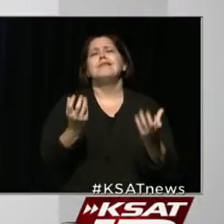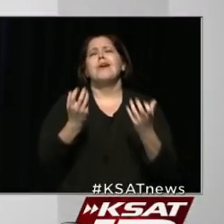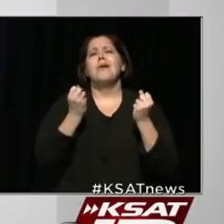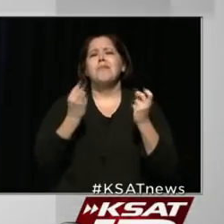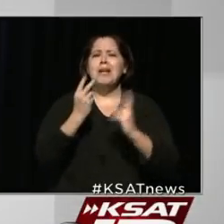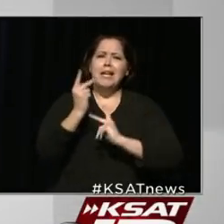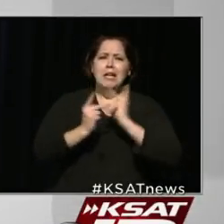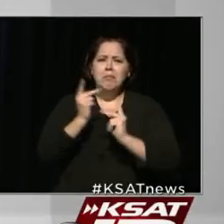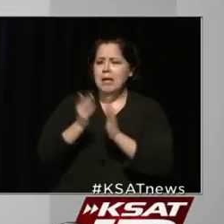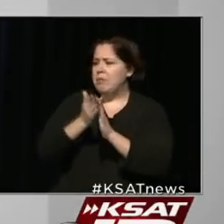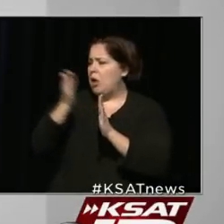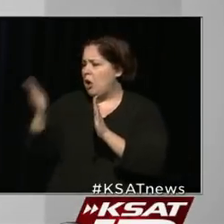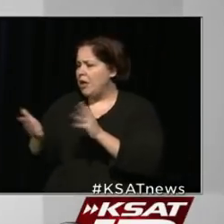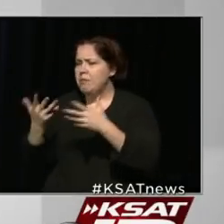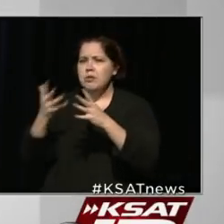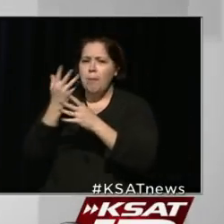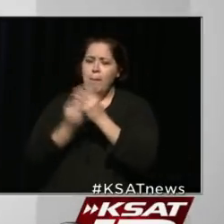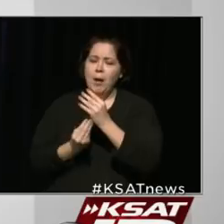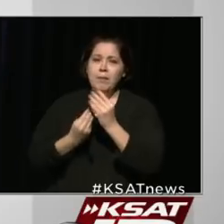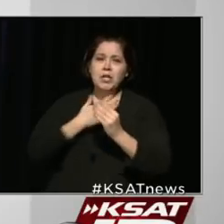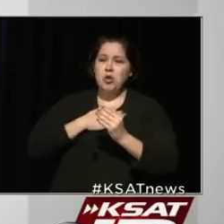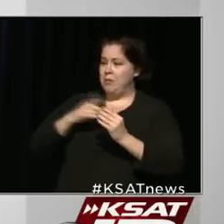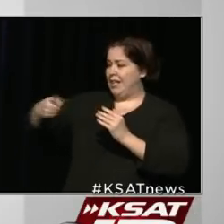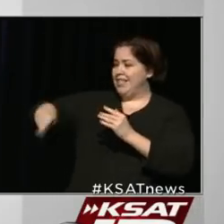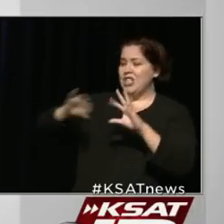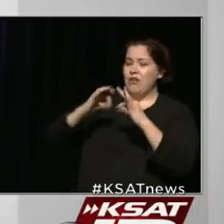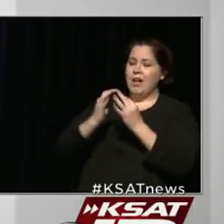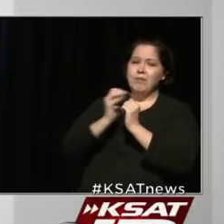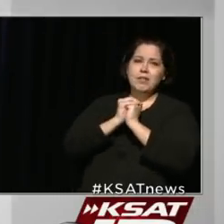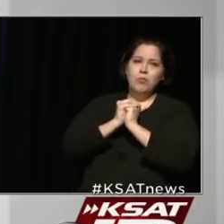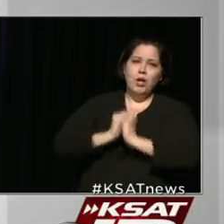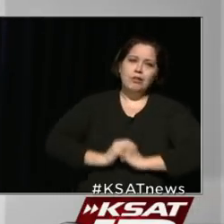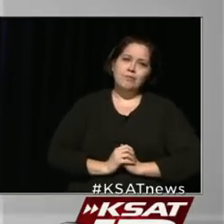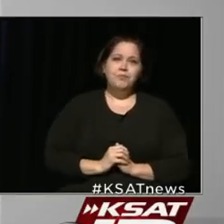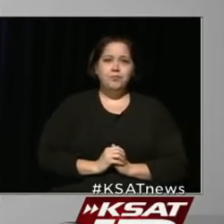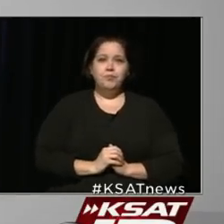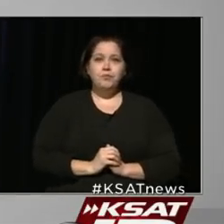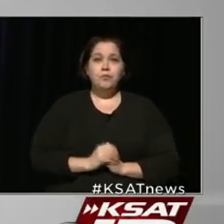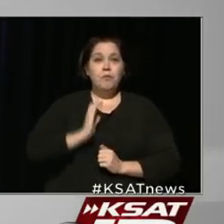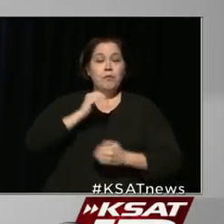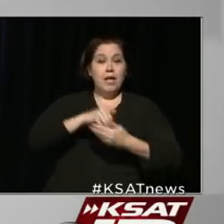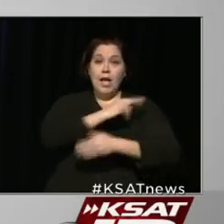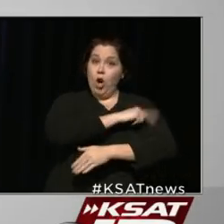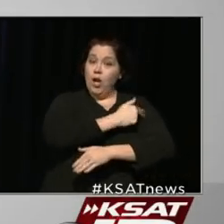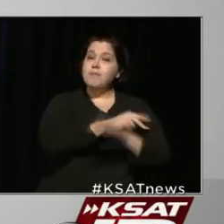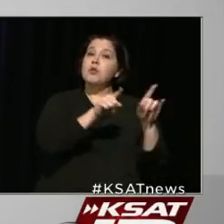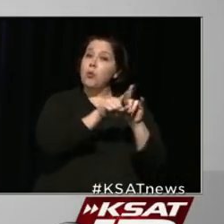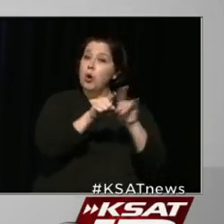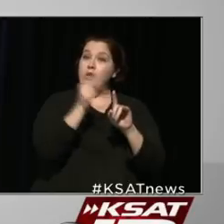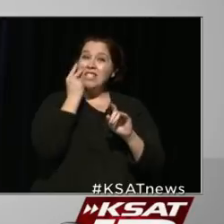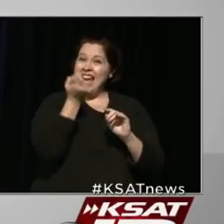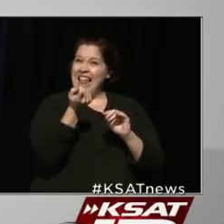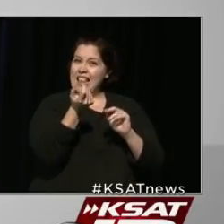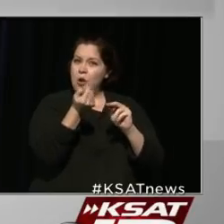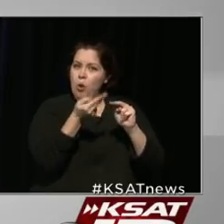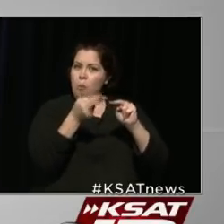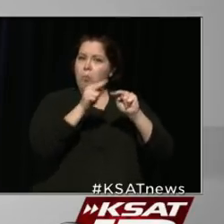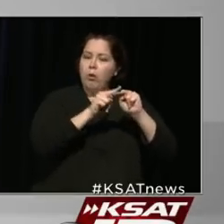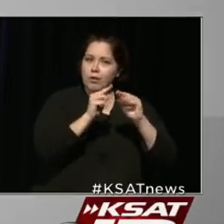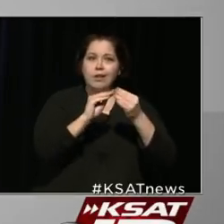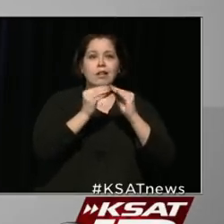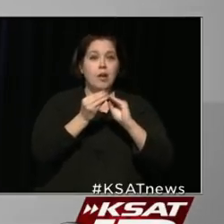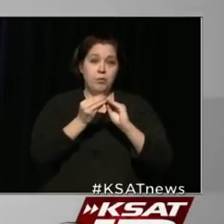ones and neighbors have been lost. So please keep them and their families in your prayers. In our hospitals, we're also seeing a slight uptick in the